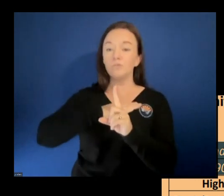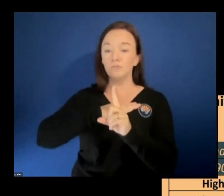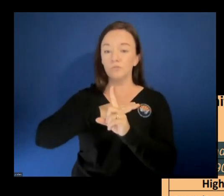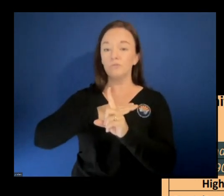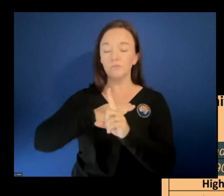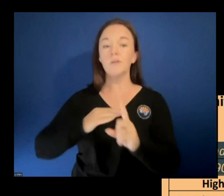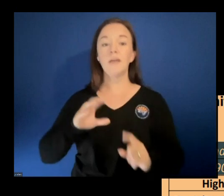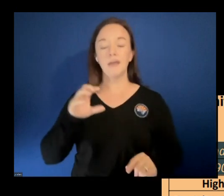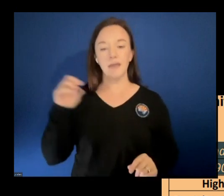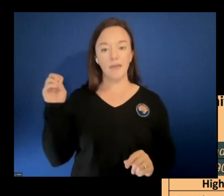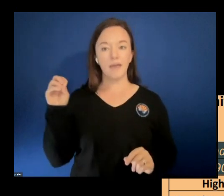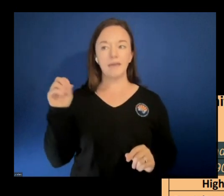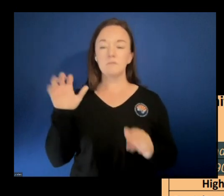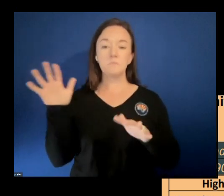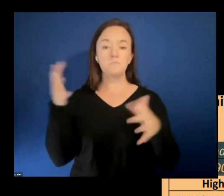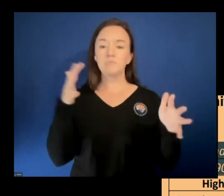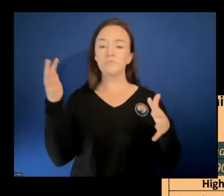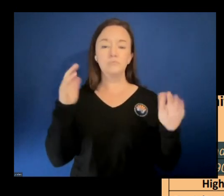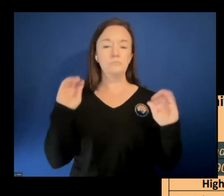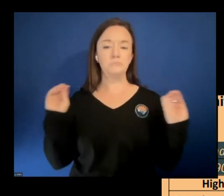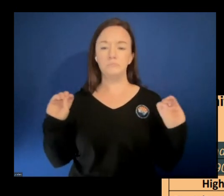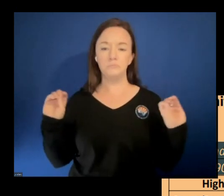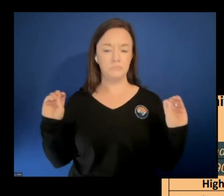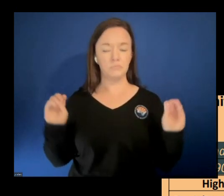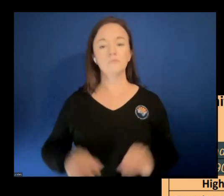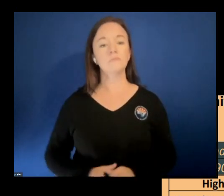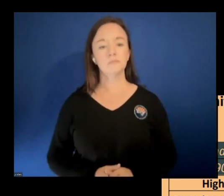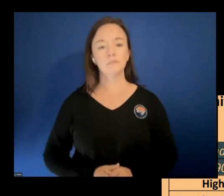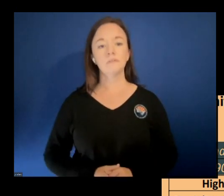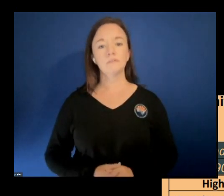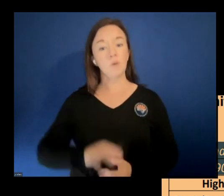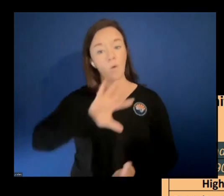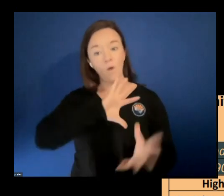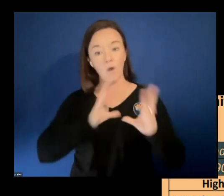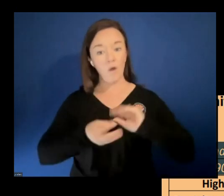some not much wind to speak of. And that actually kind of is a